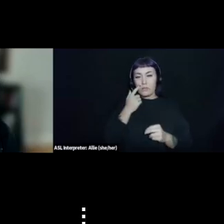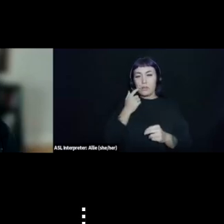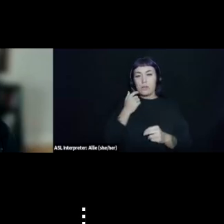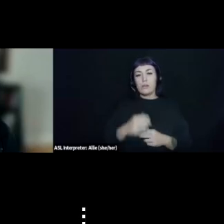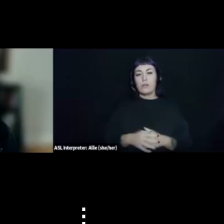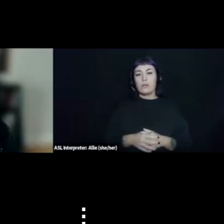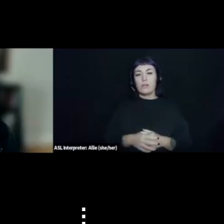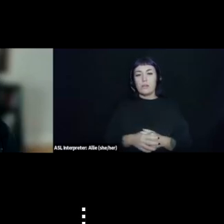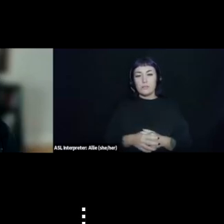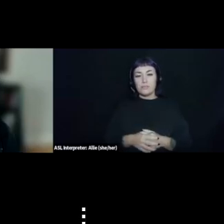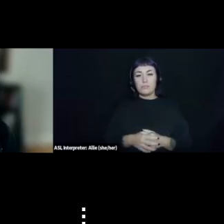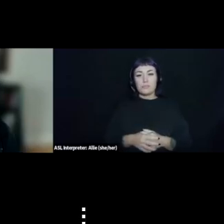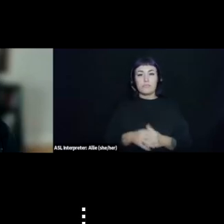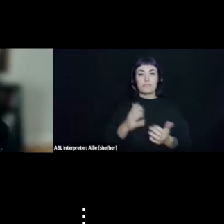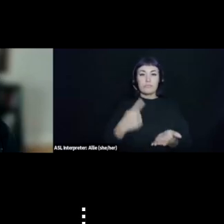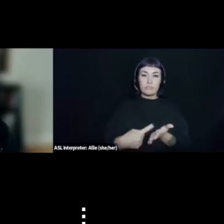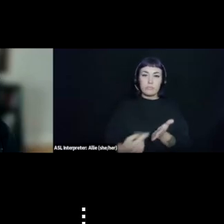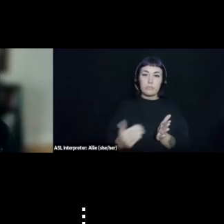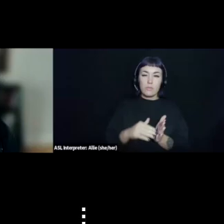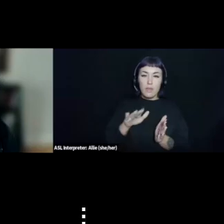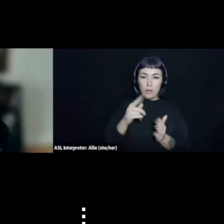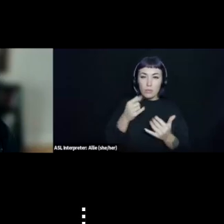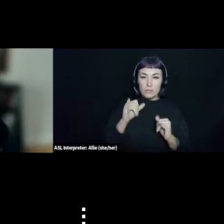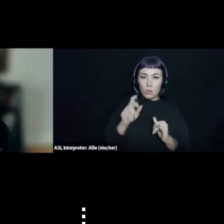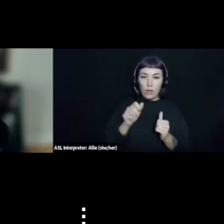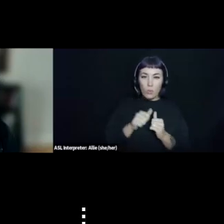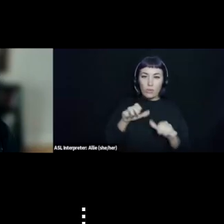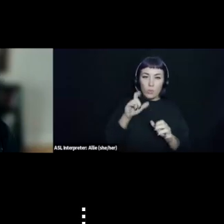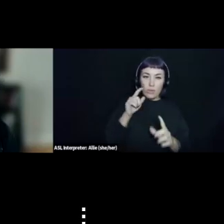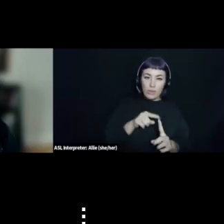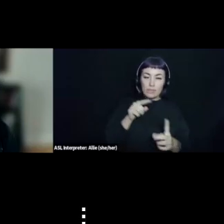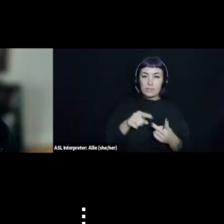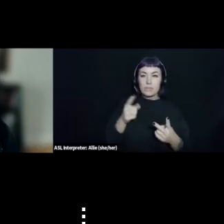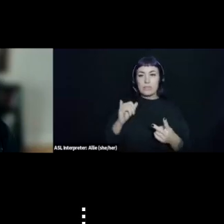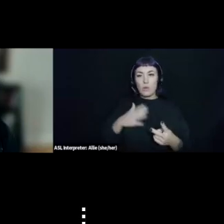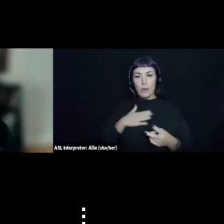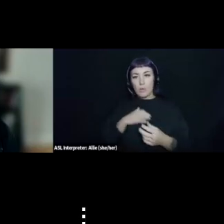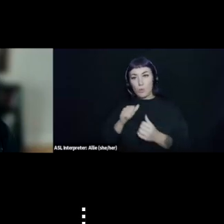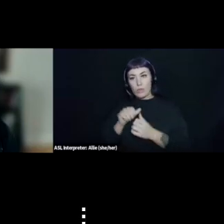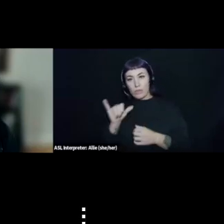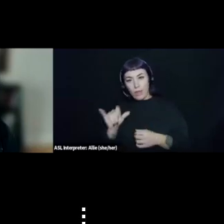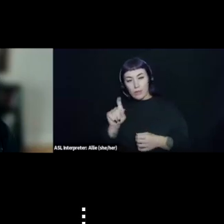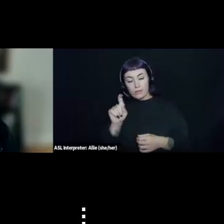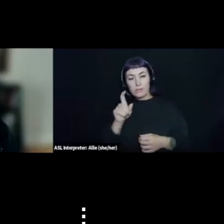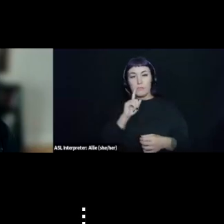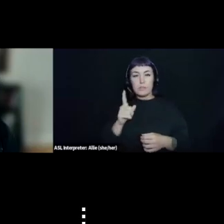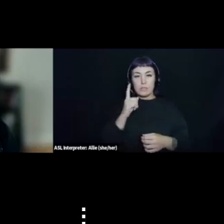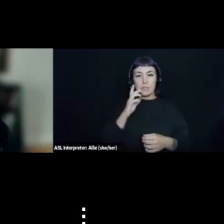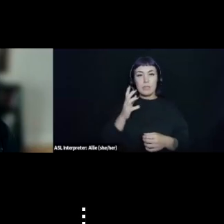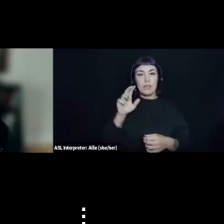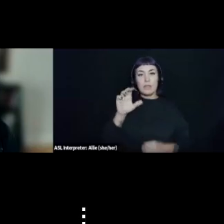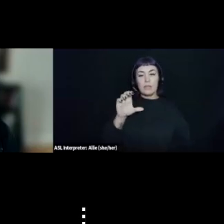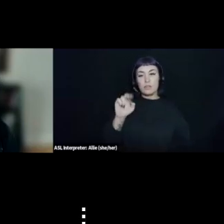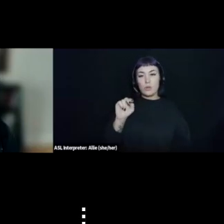previously, and kind of touch on again, hey, are we still okay with doing this? Are we still happy with doing that? Is the consensual